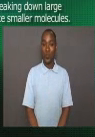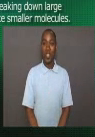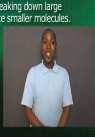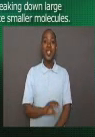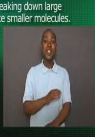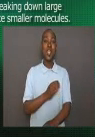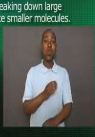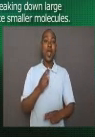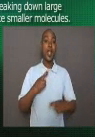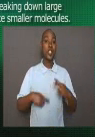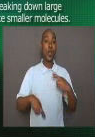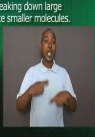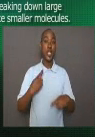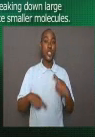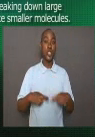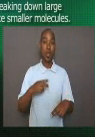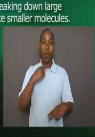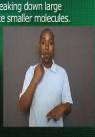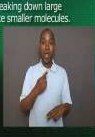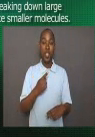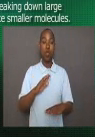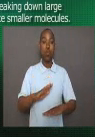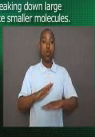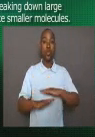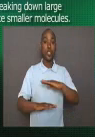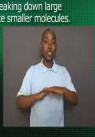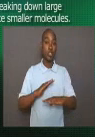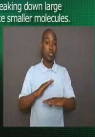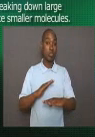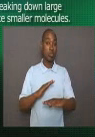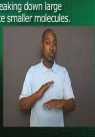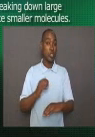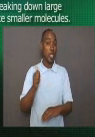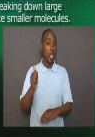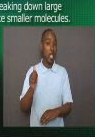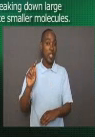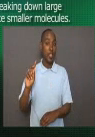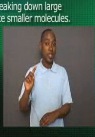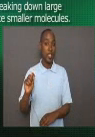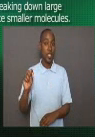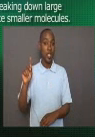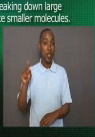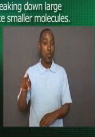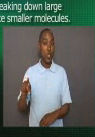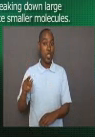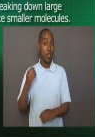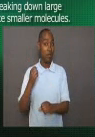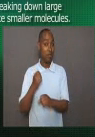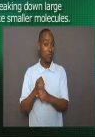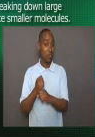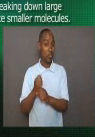Cellular respiration is the process in which ATP is